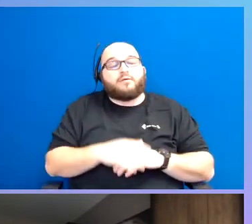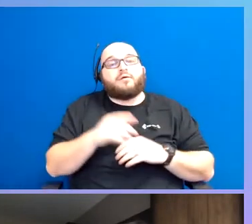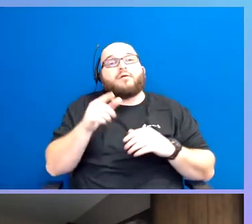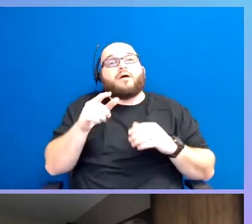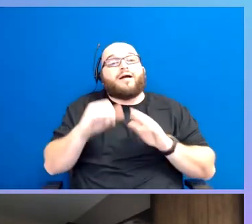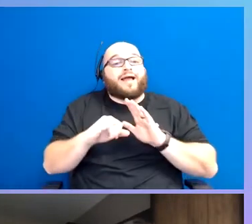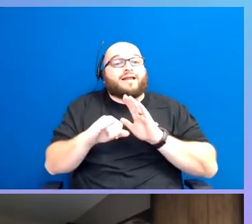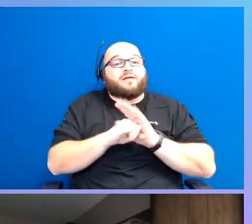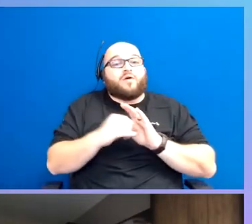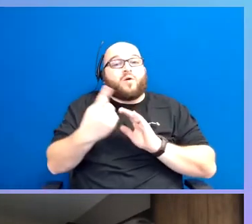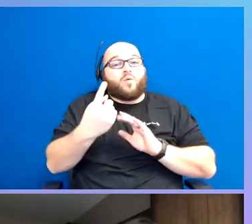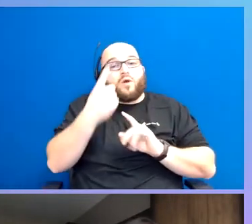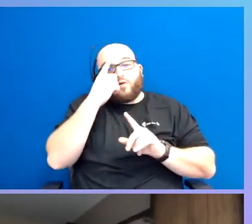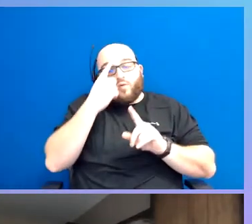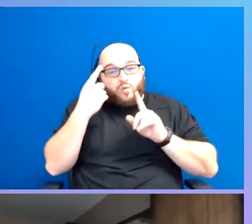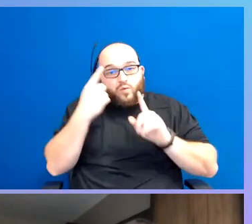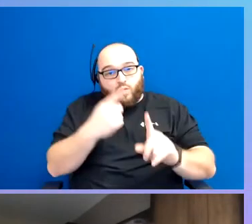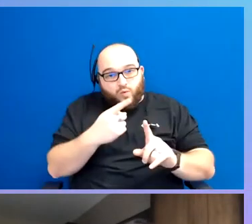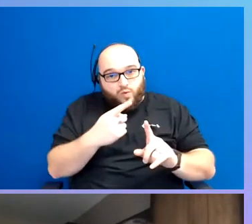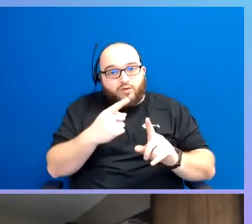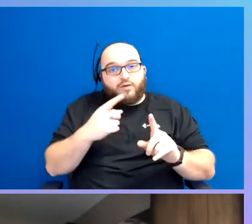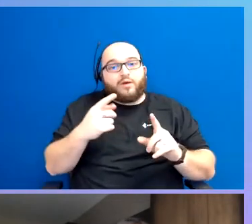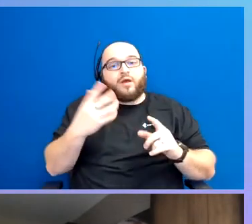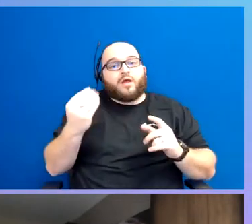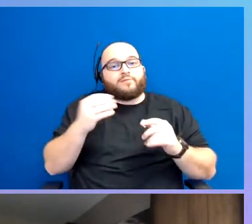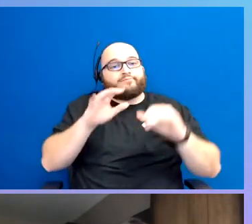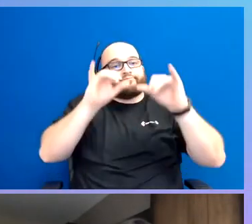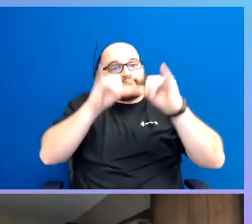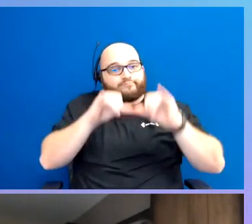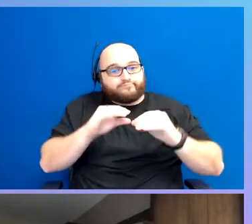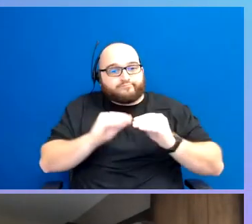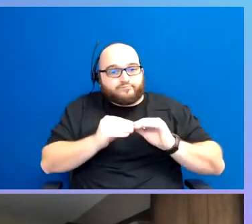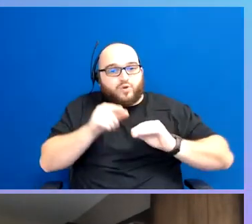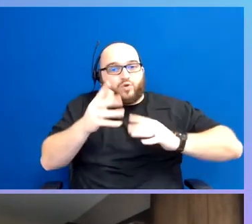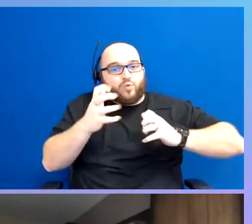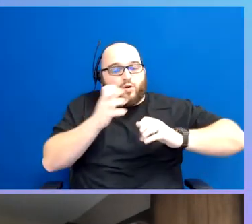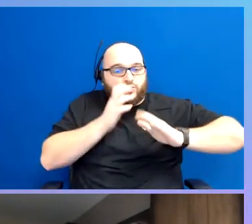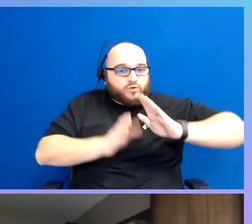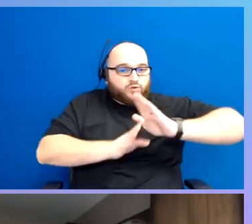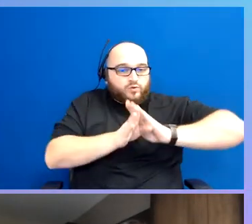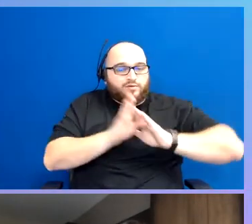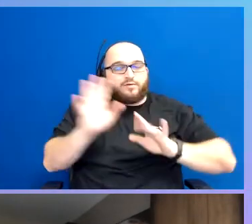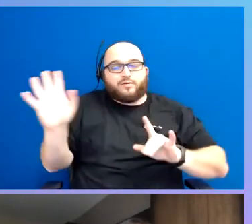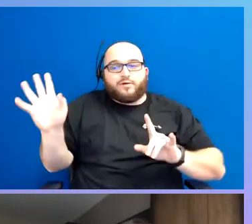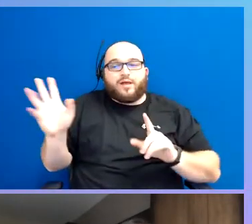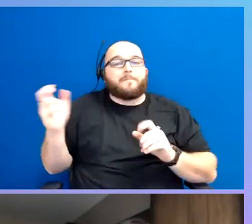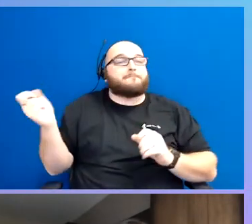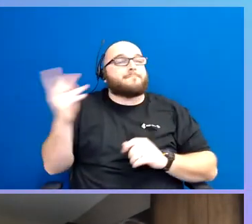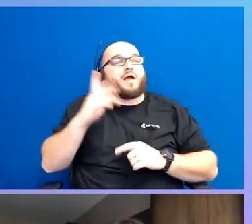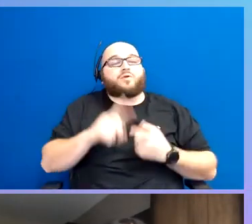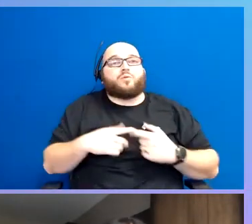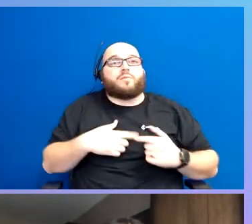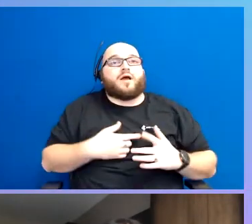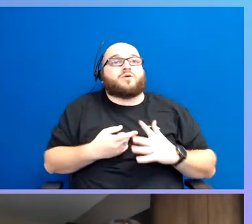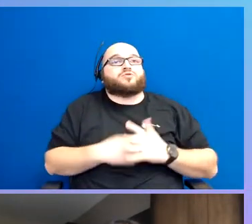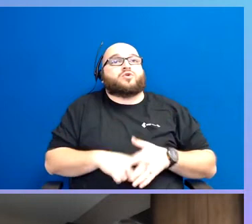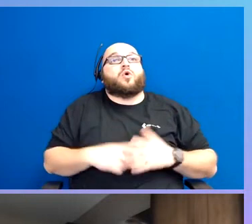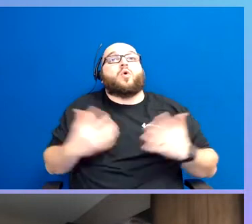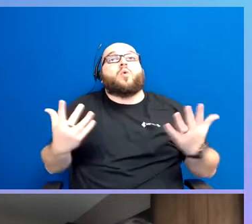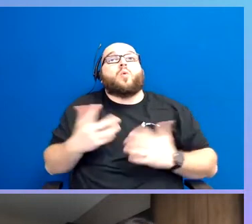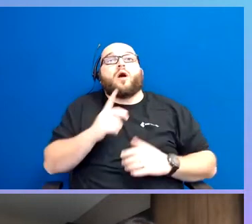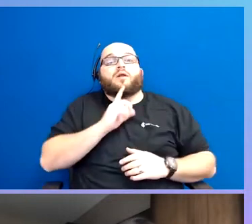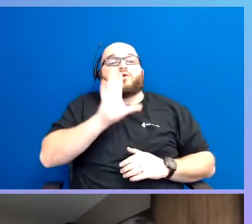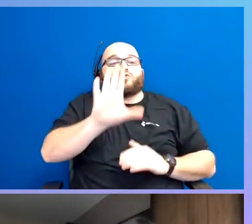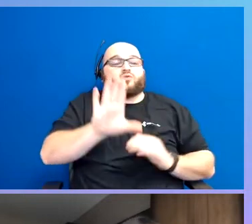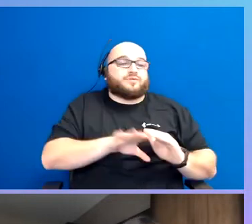Identify one goal and outcome or metric that you're trying to develop. Going back to the start, what is your accessibility goal? And the